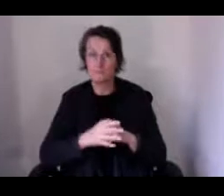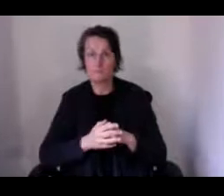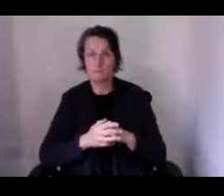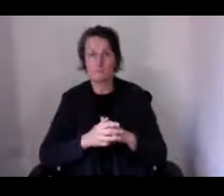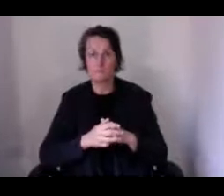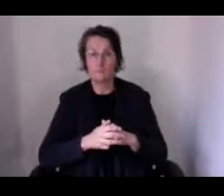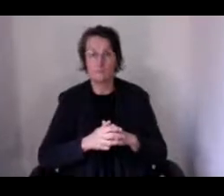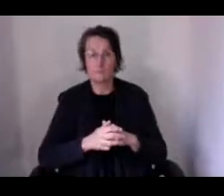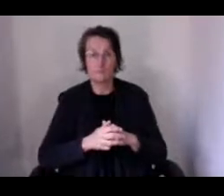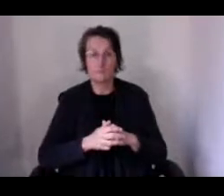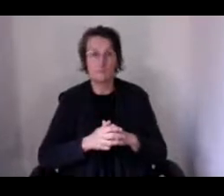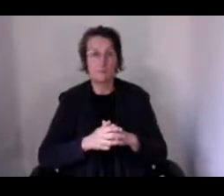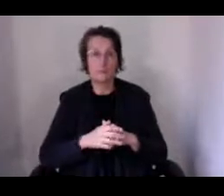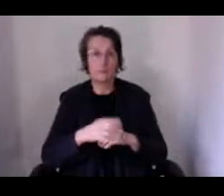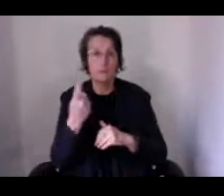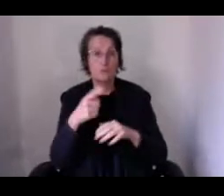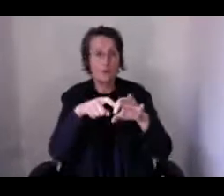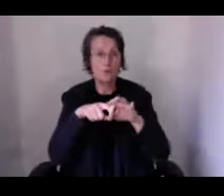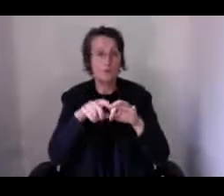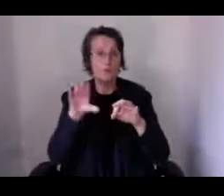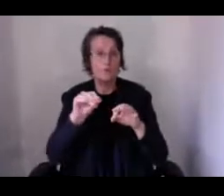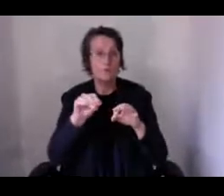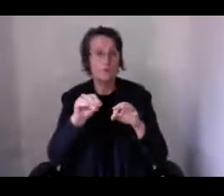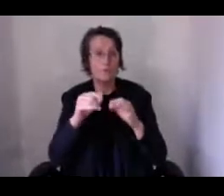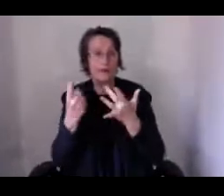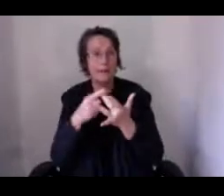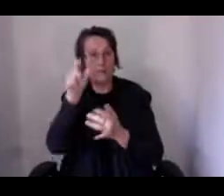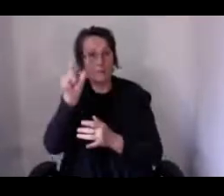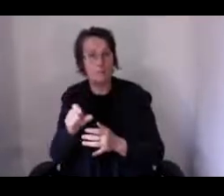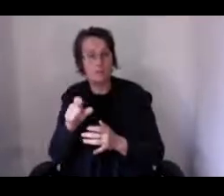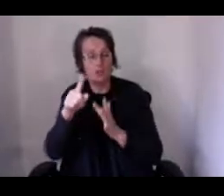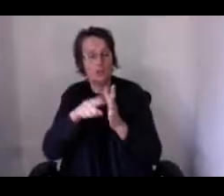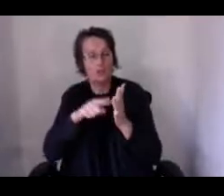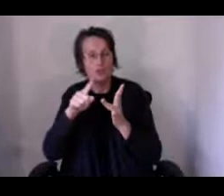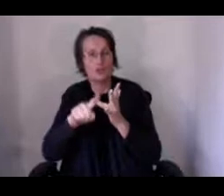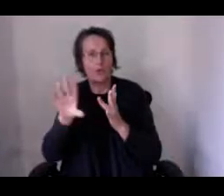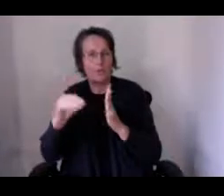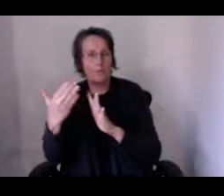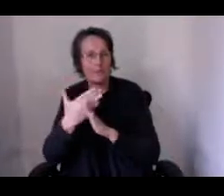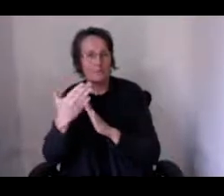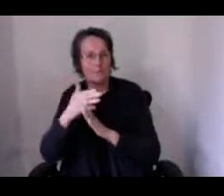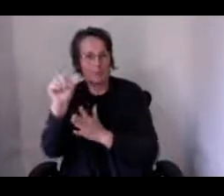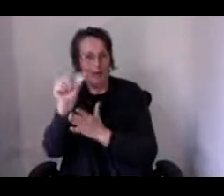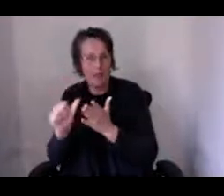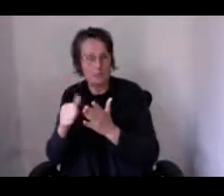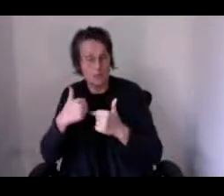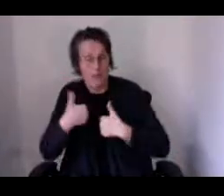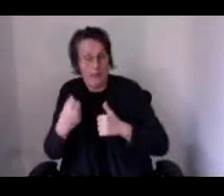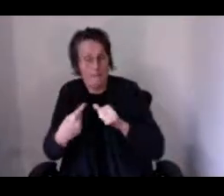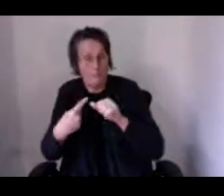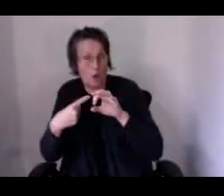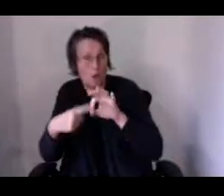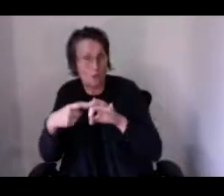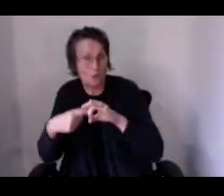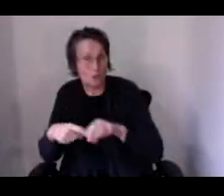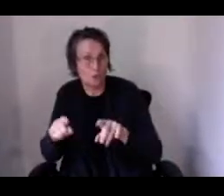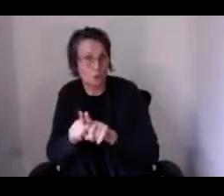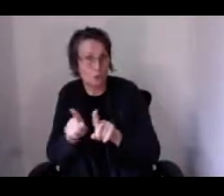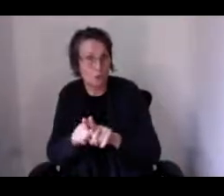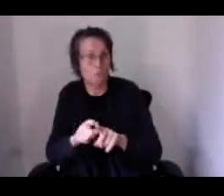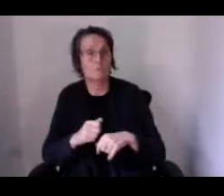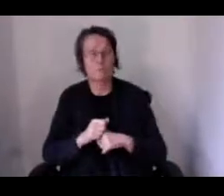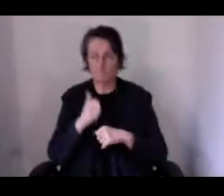There's a question from Raymond there. This is Joe from Accessible Arts, but I also have a question, if I may. Yeah, go